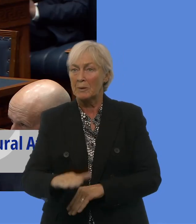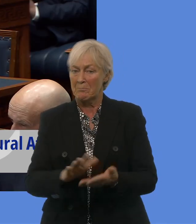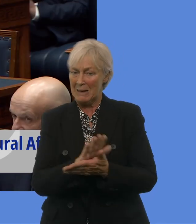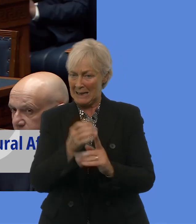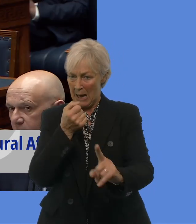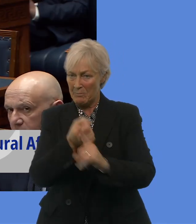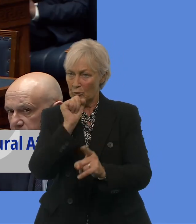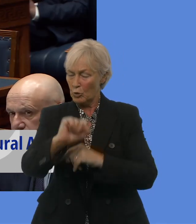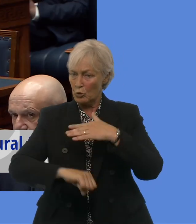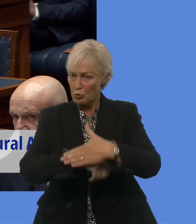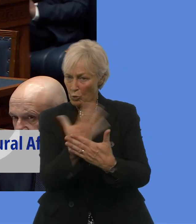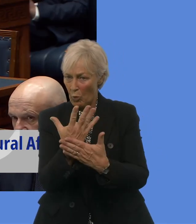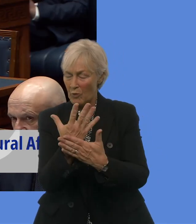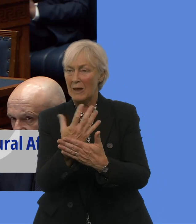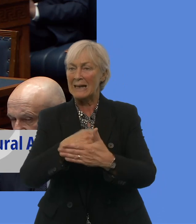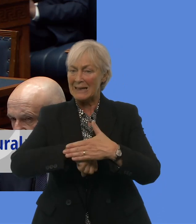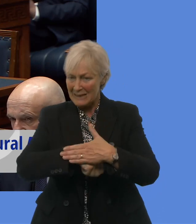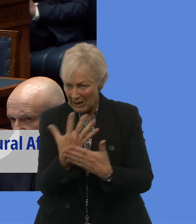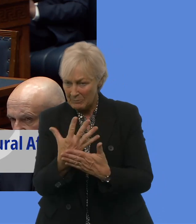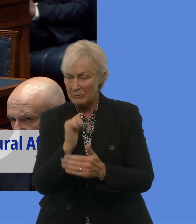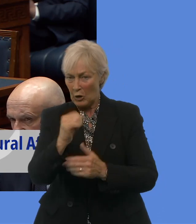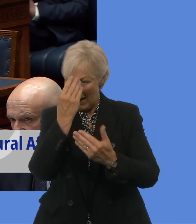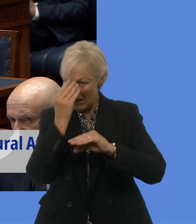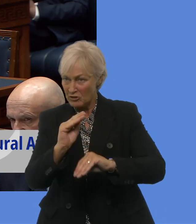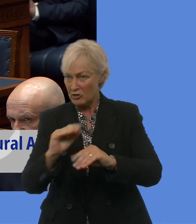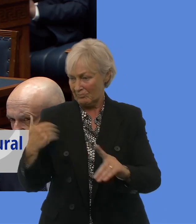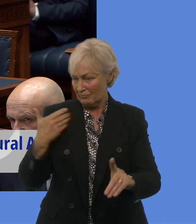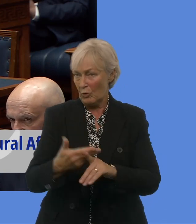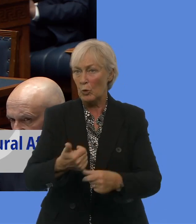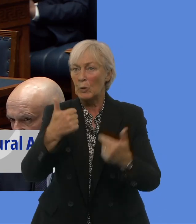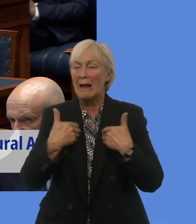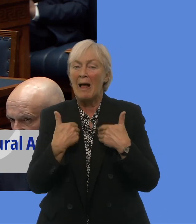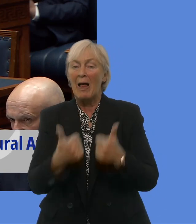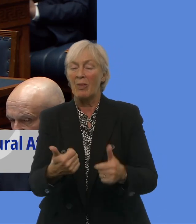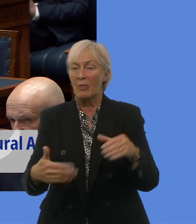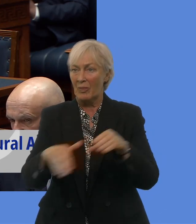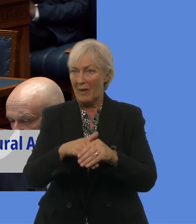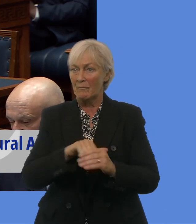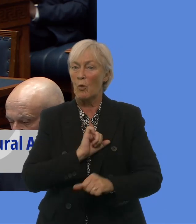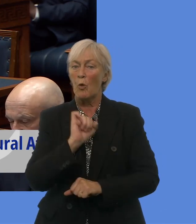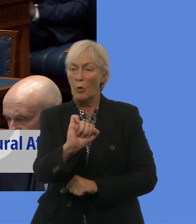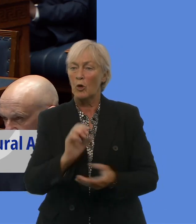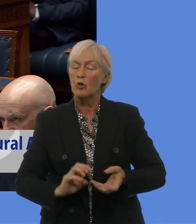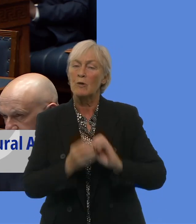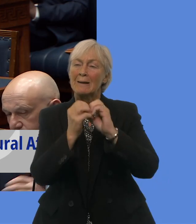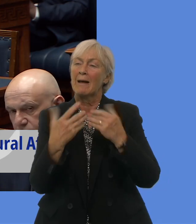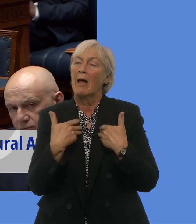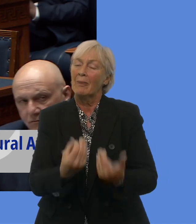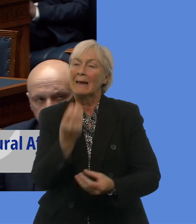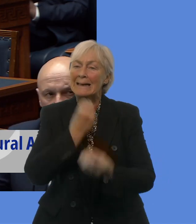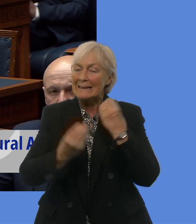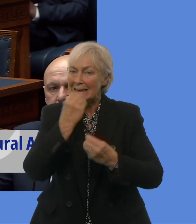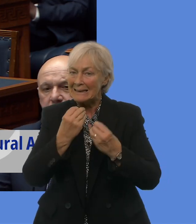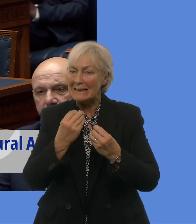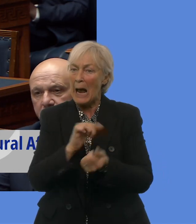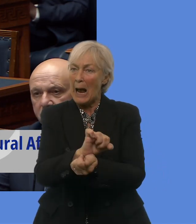their growth and development, educational attainment and long-term health and well-being. Intervening early in life to create healthy eating habits helps us